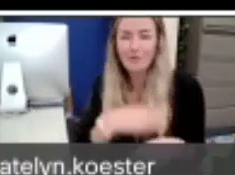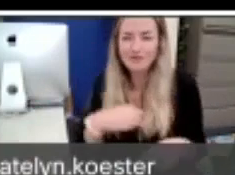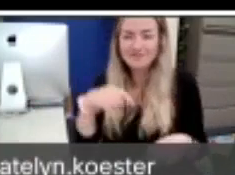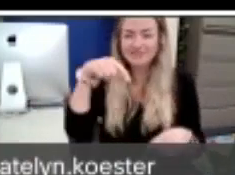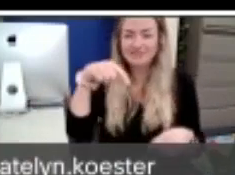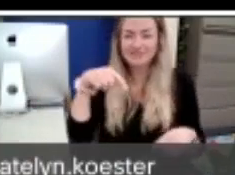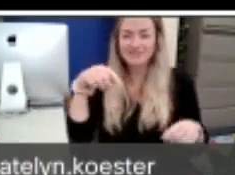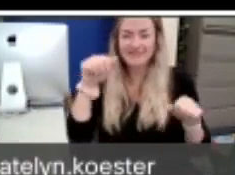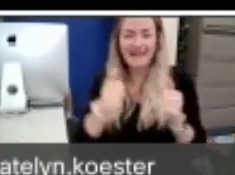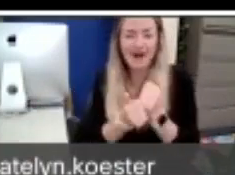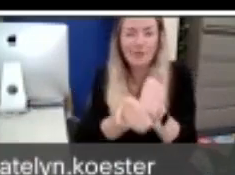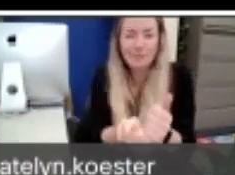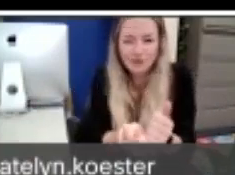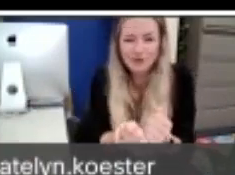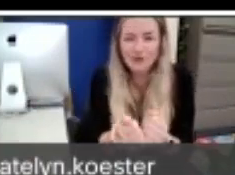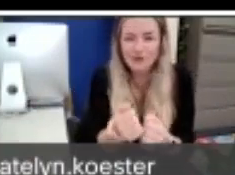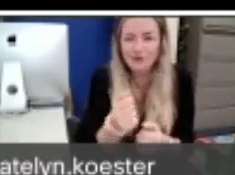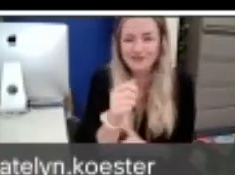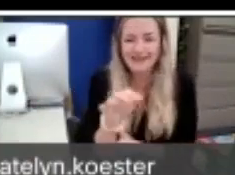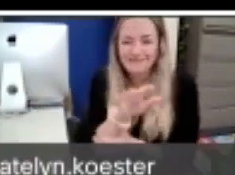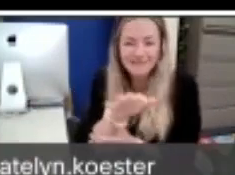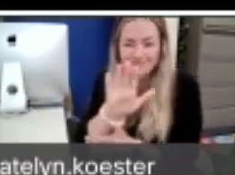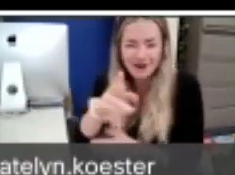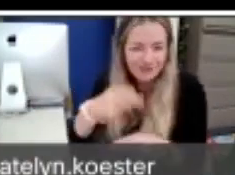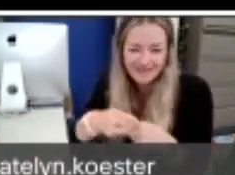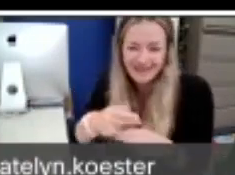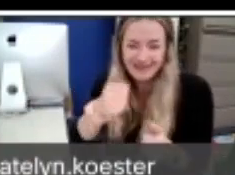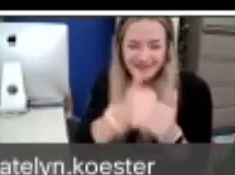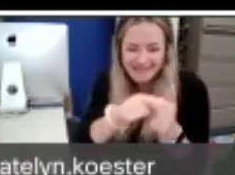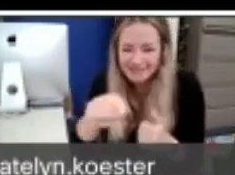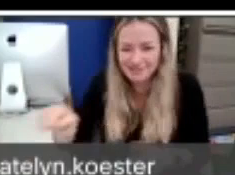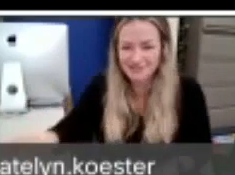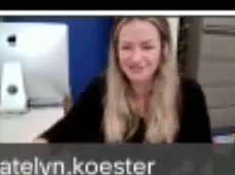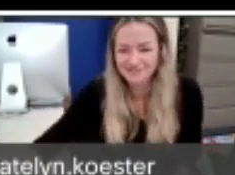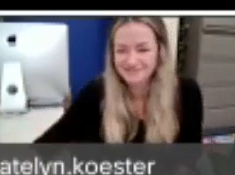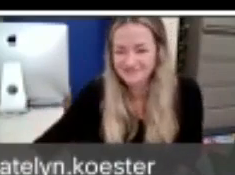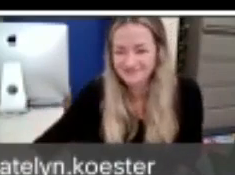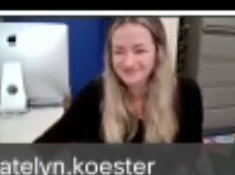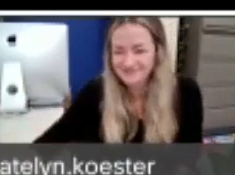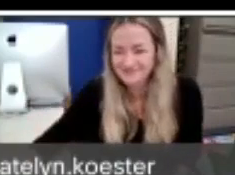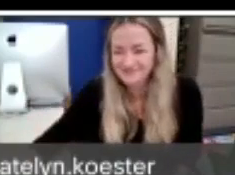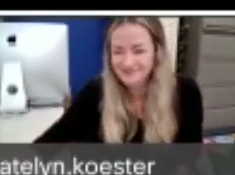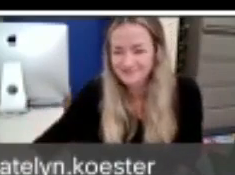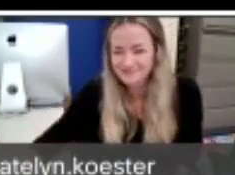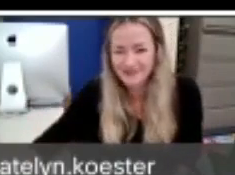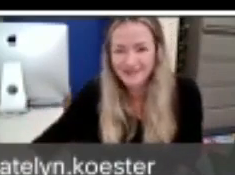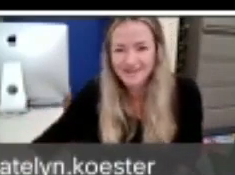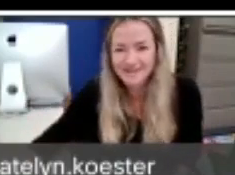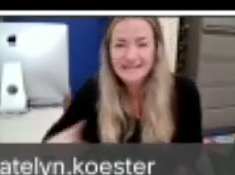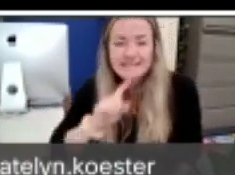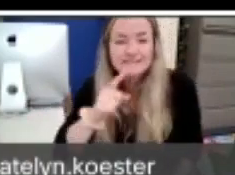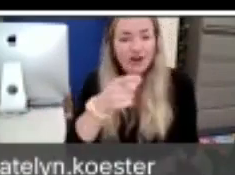Yes, it's hard to see the people. I wish I could help you fingerspell your name, like each of you.